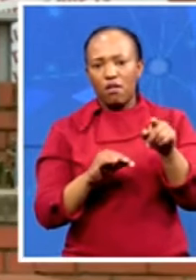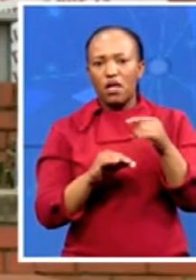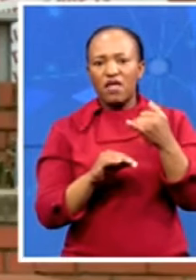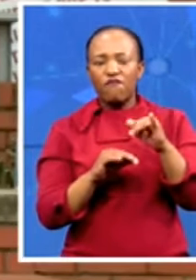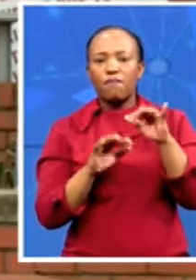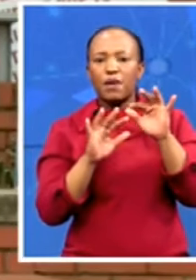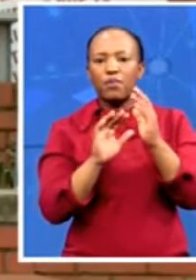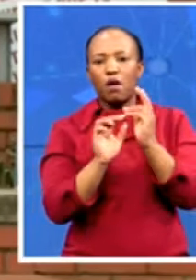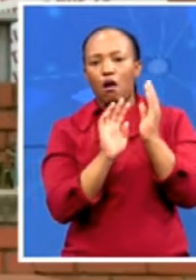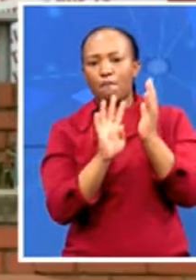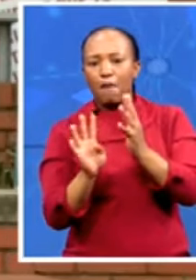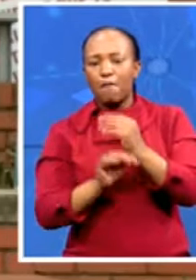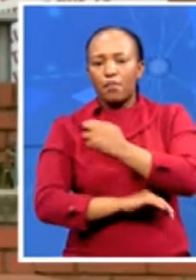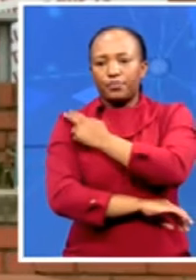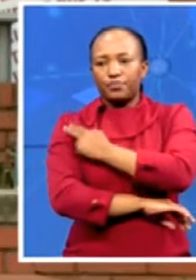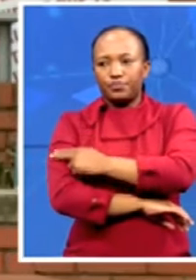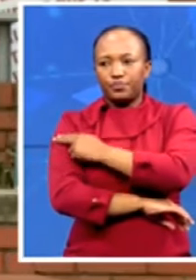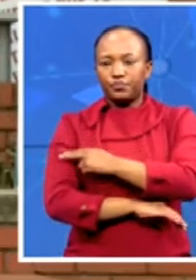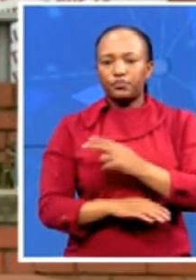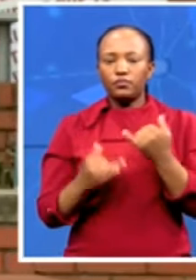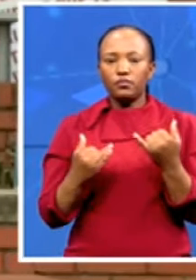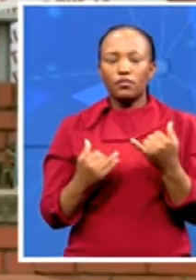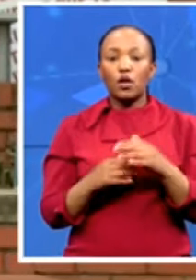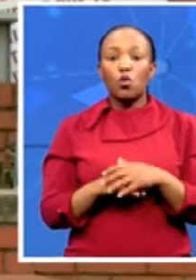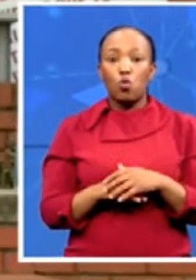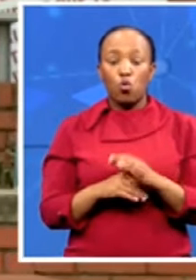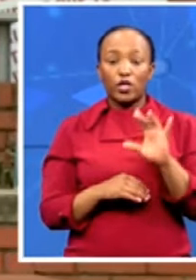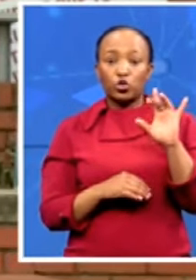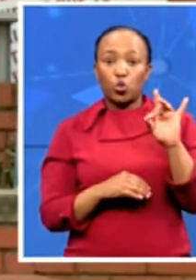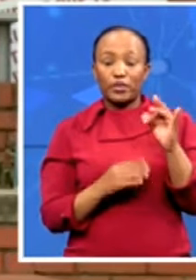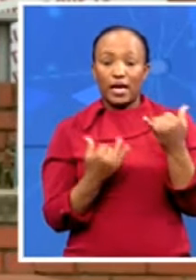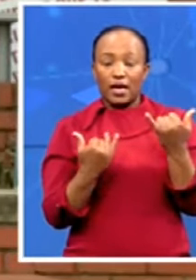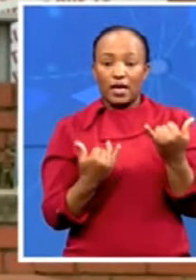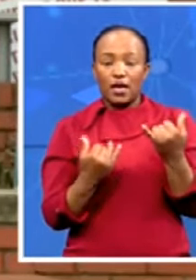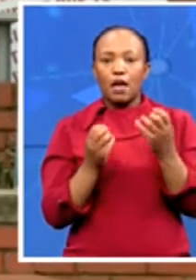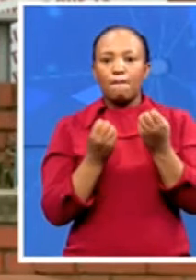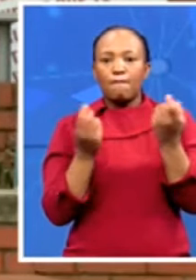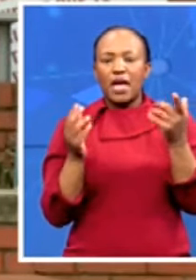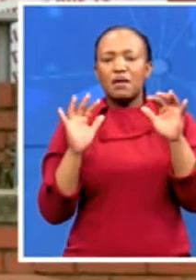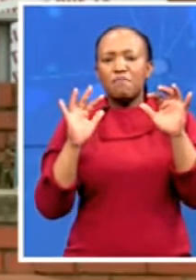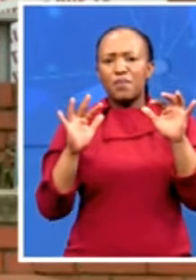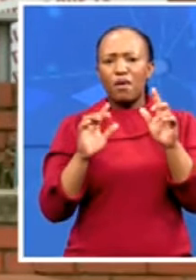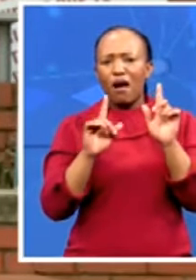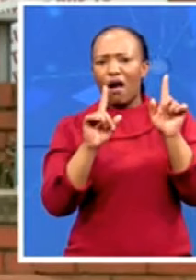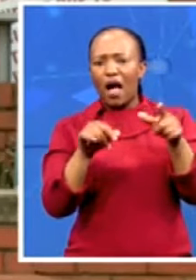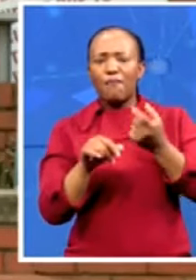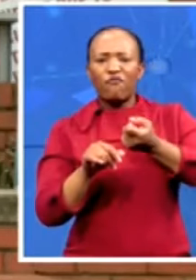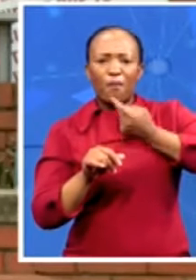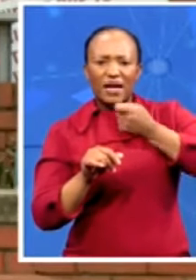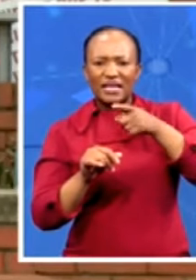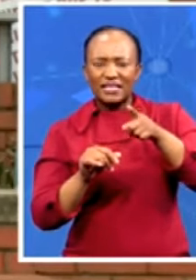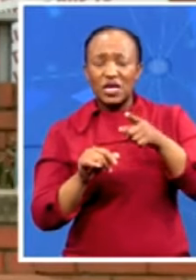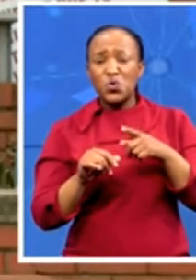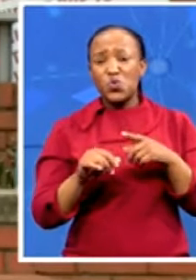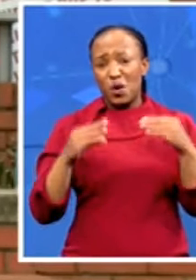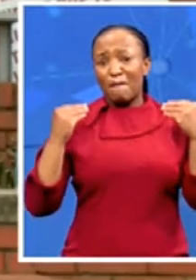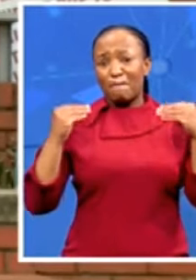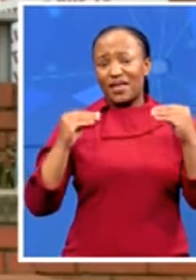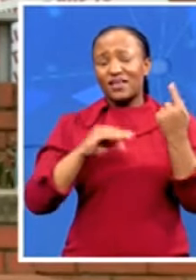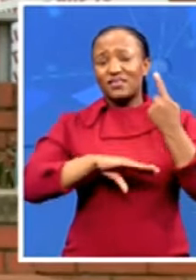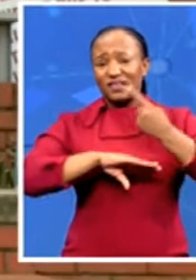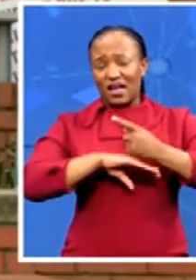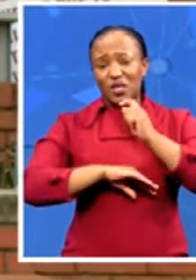hospital. It's Tuesday, so a lot of people are coming in to come and take medication. So it is a busy day for the hospital, but also that is